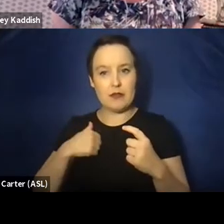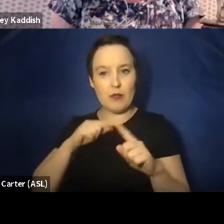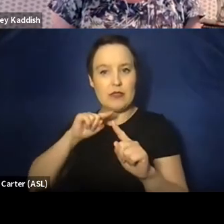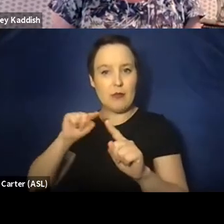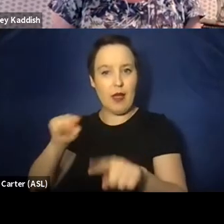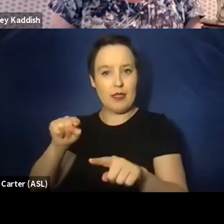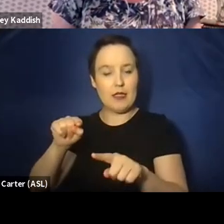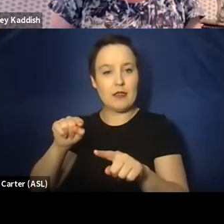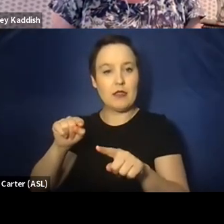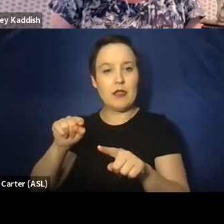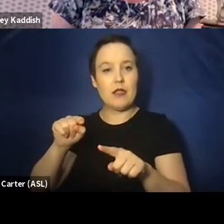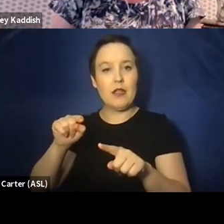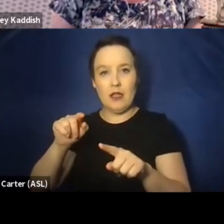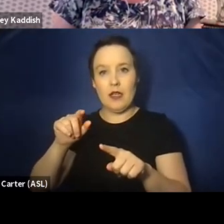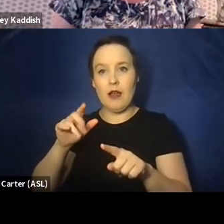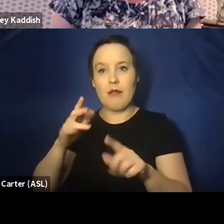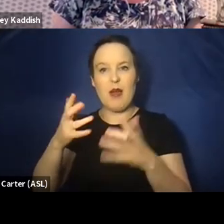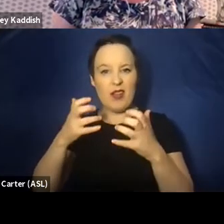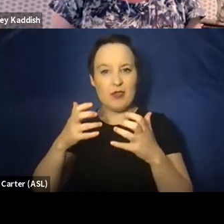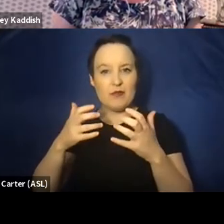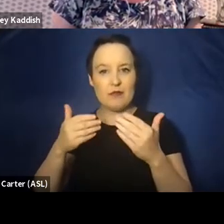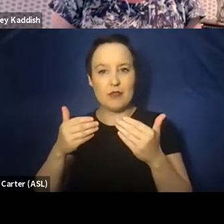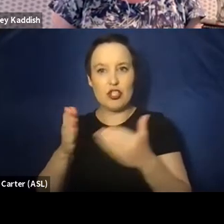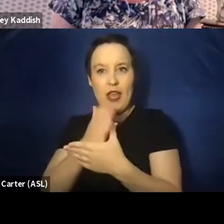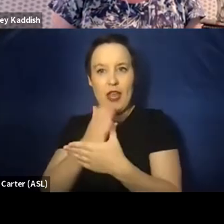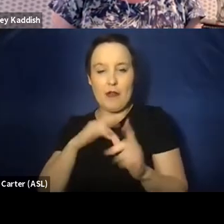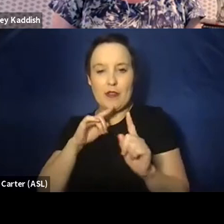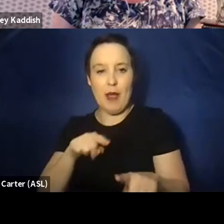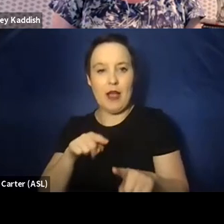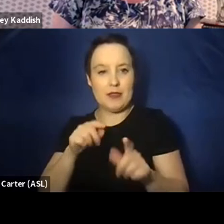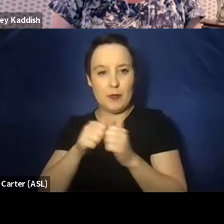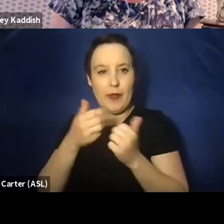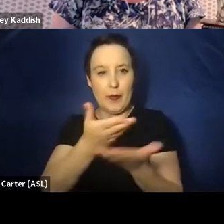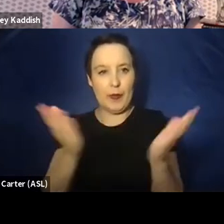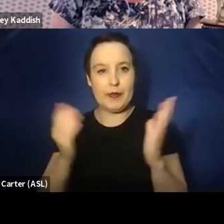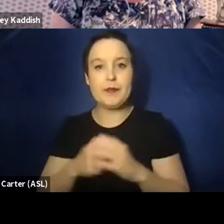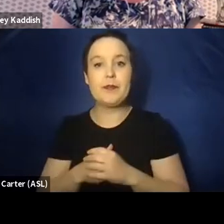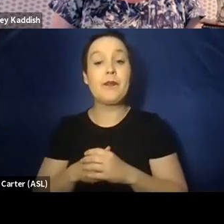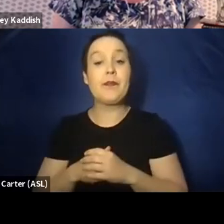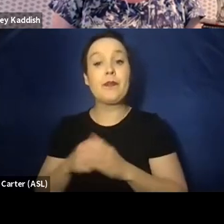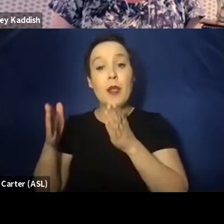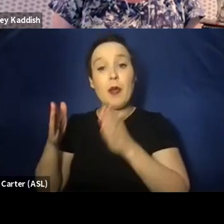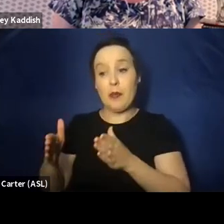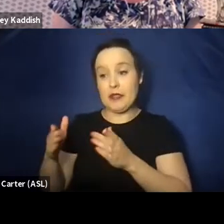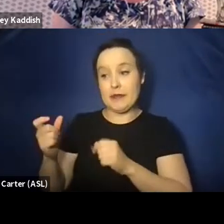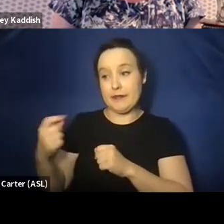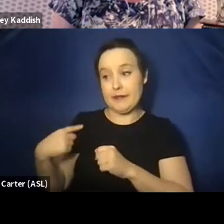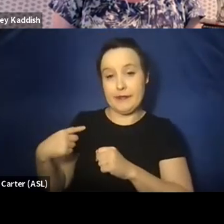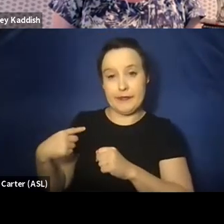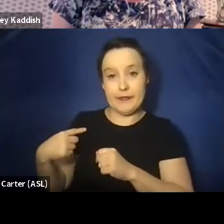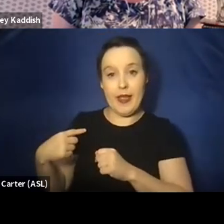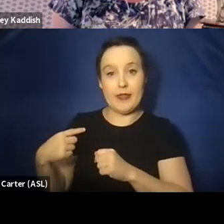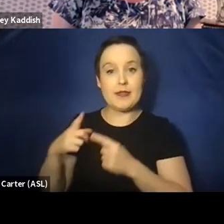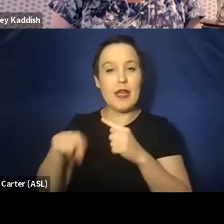from attendees that I want to share. Someone asked in reference to